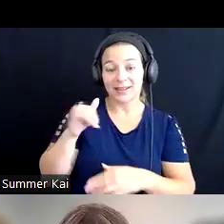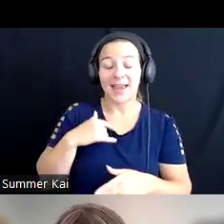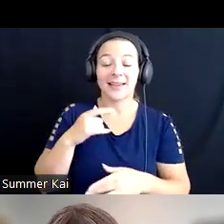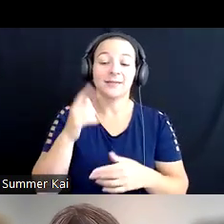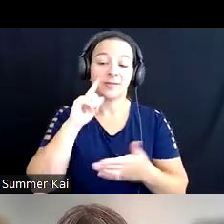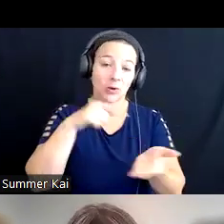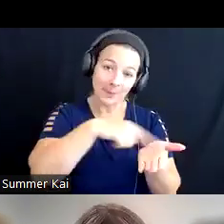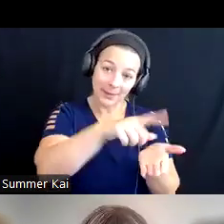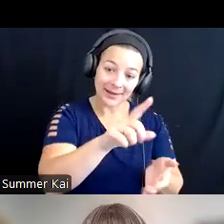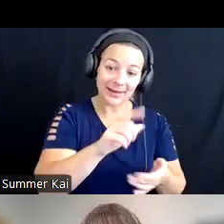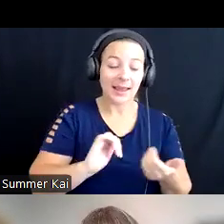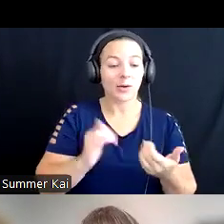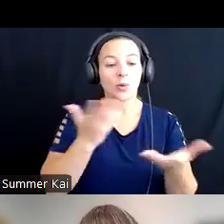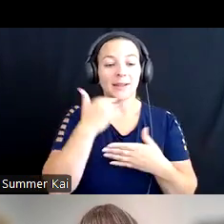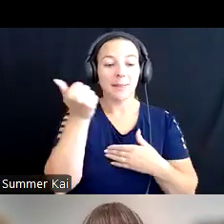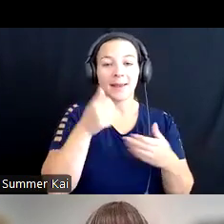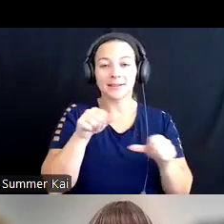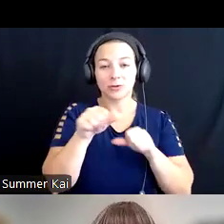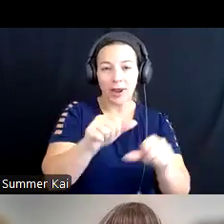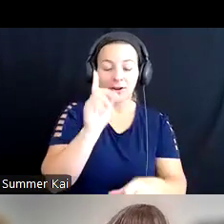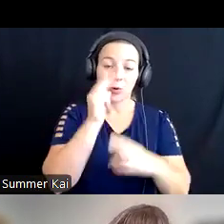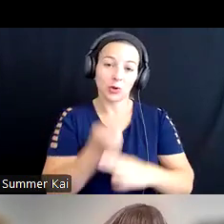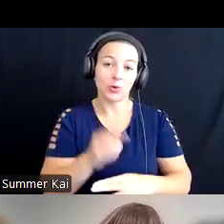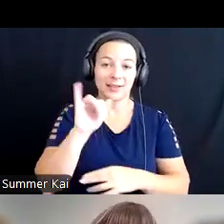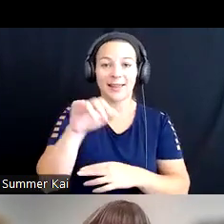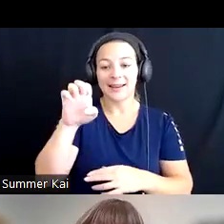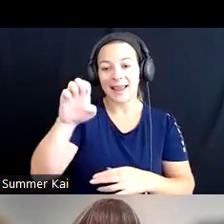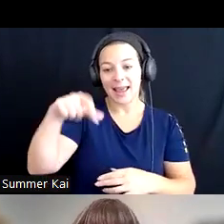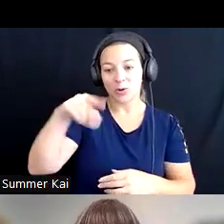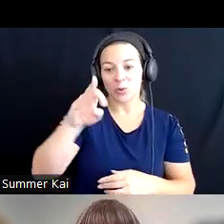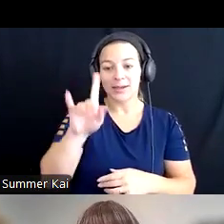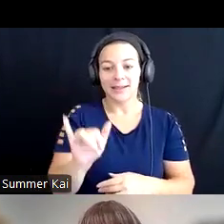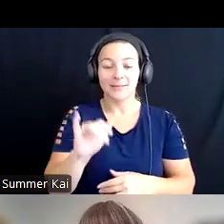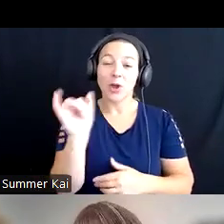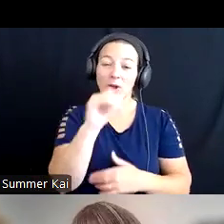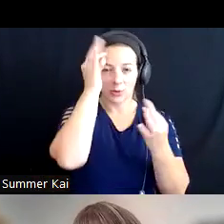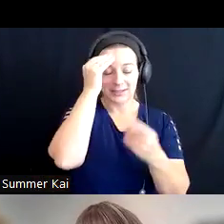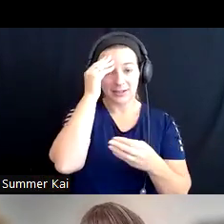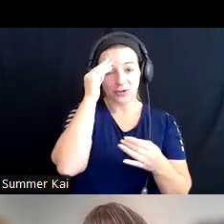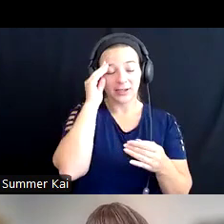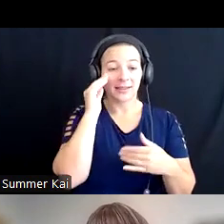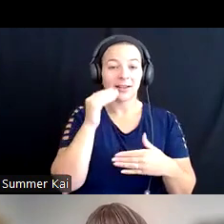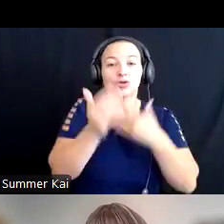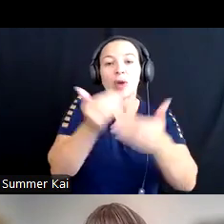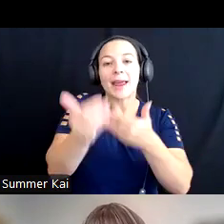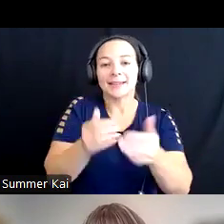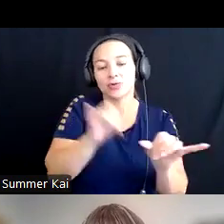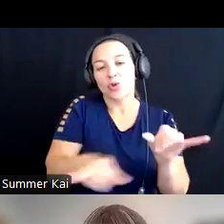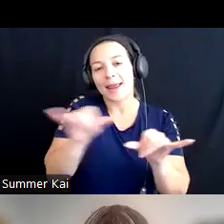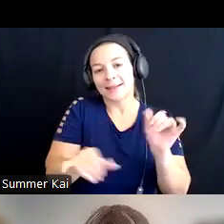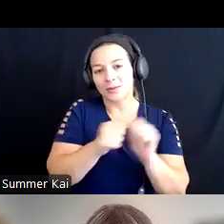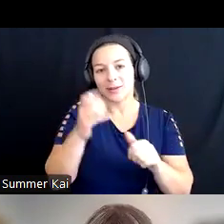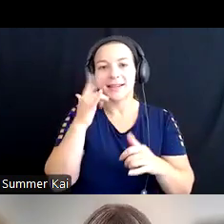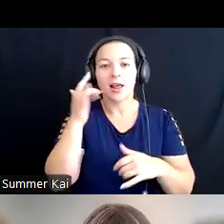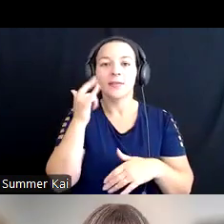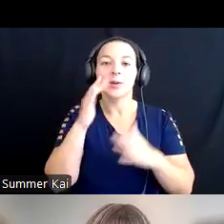best poised to use that equity. And we're also thinking about trends in California housing markets that could shift how the